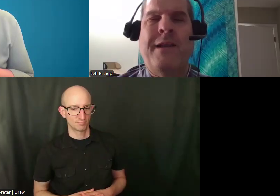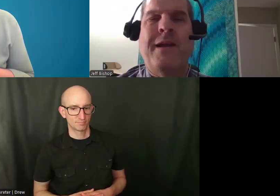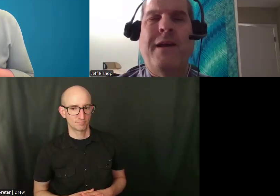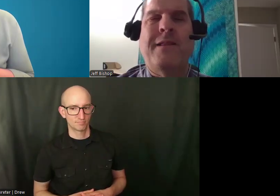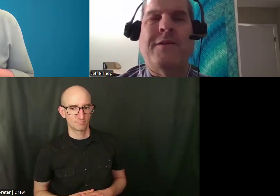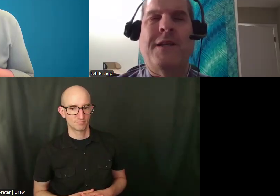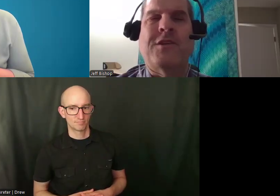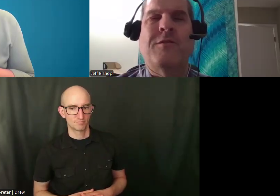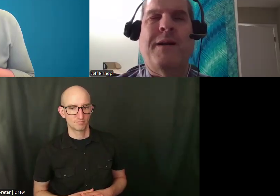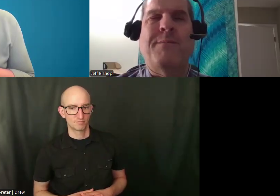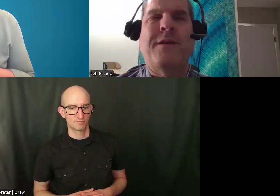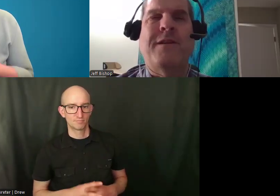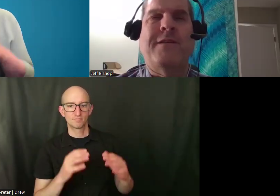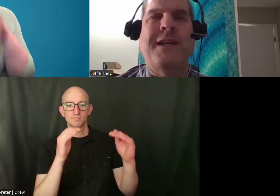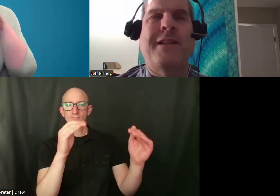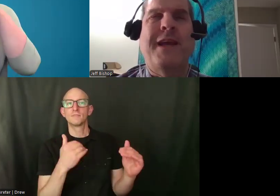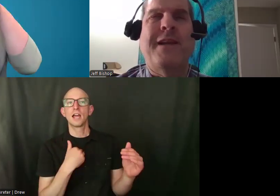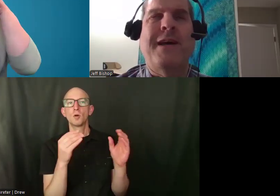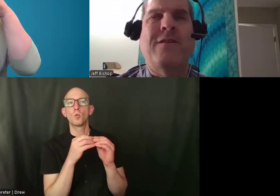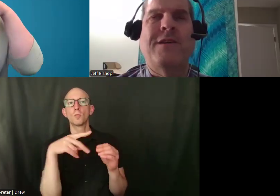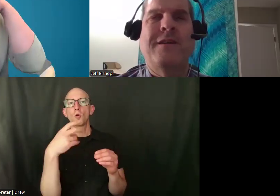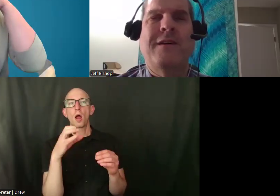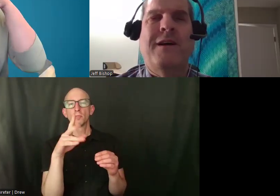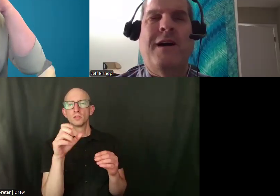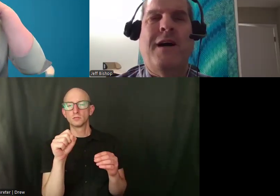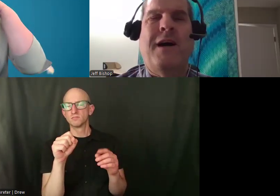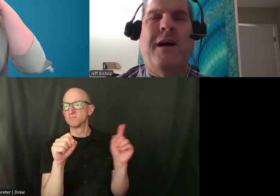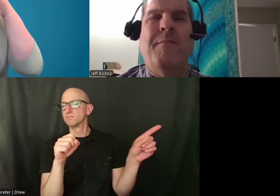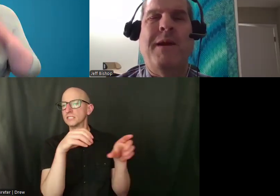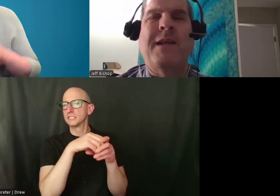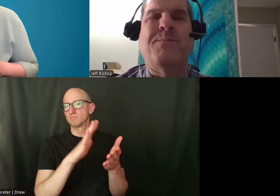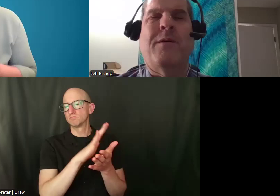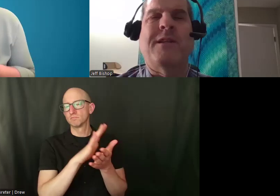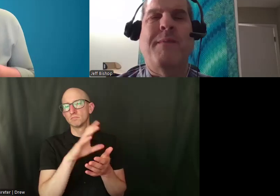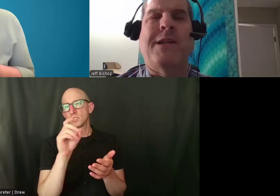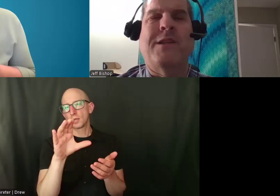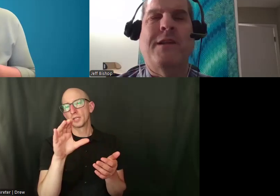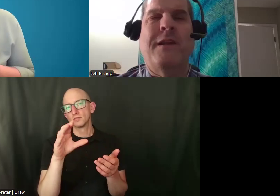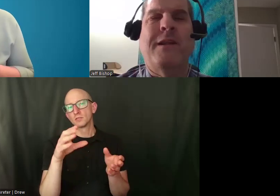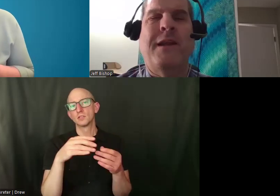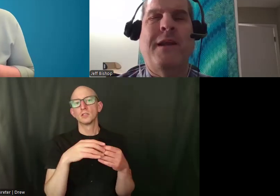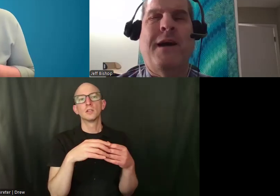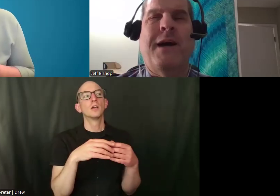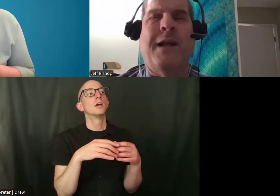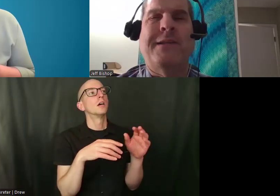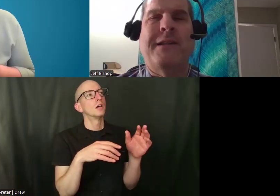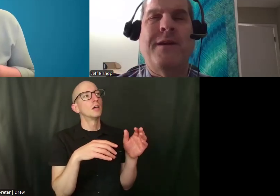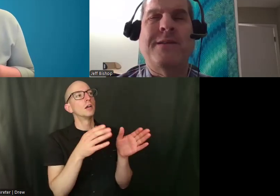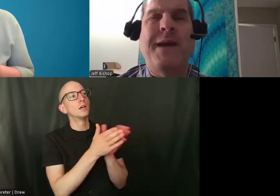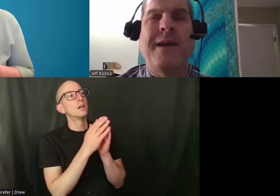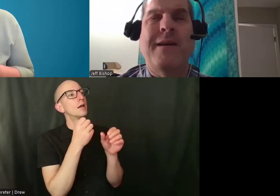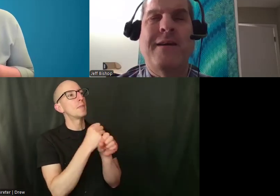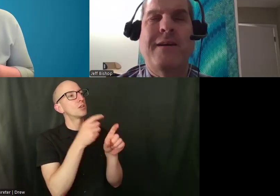And then there's additional prompts here that are seen in the handout. Make these bullets match the highlights